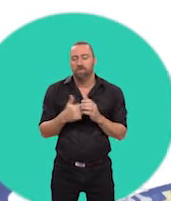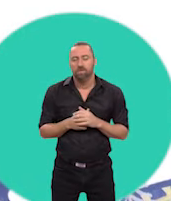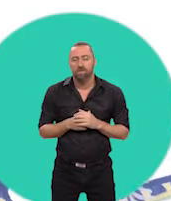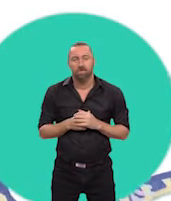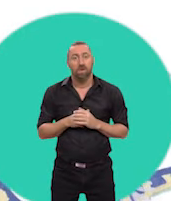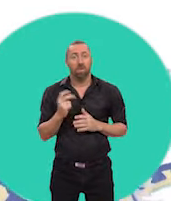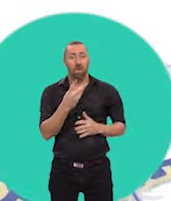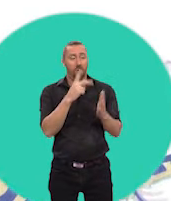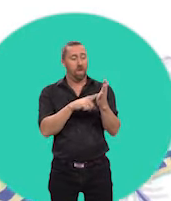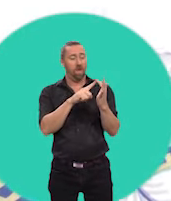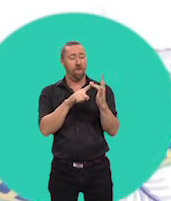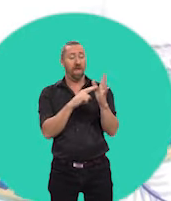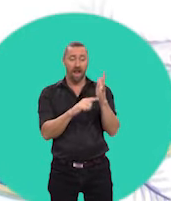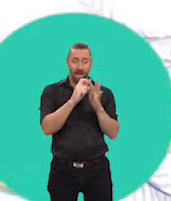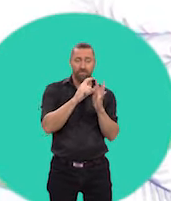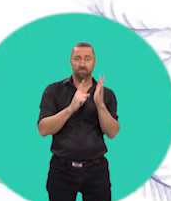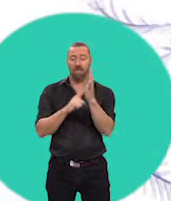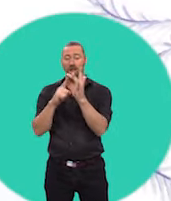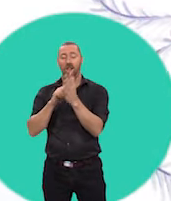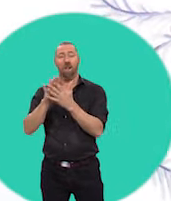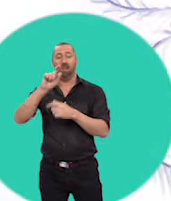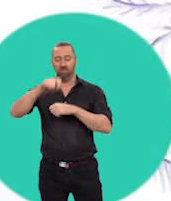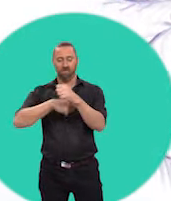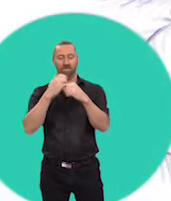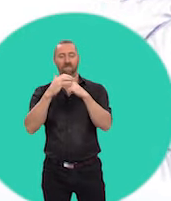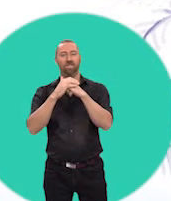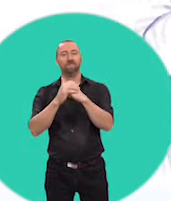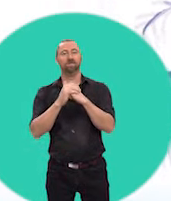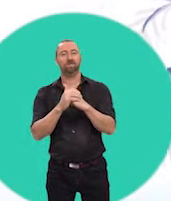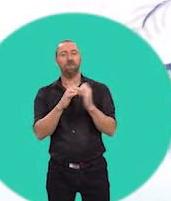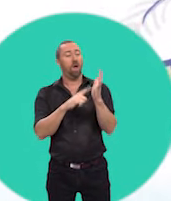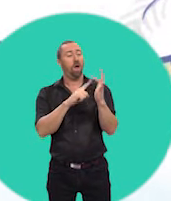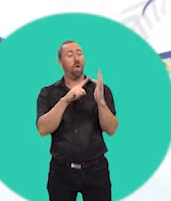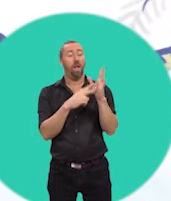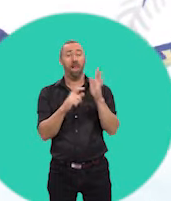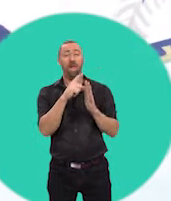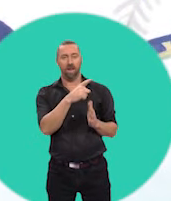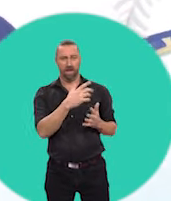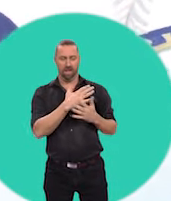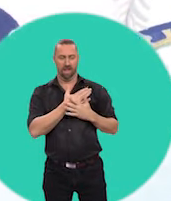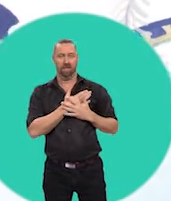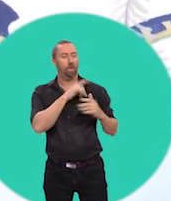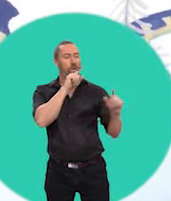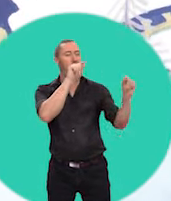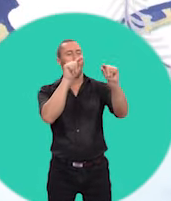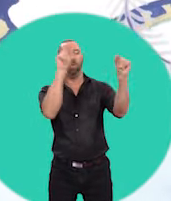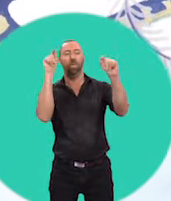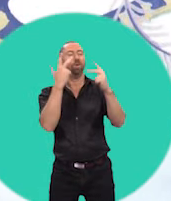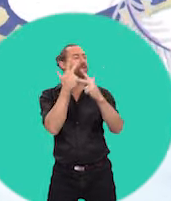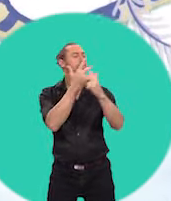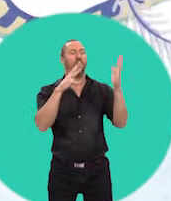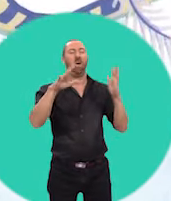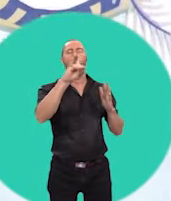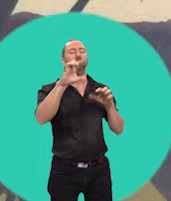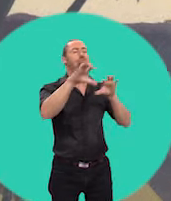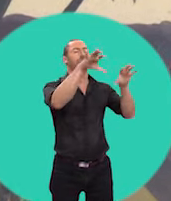And so Leonard and Lila were friends. Leonard still performed for the other animals. He even did a bunyip impression for them every